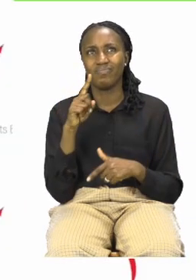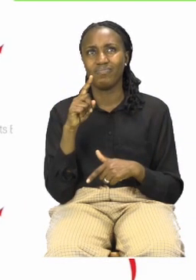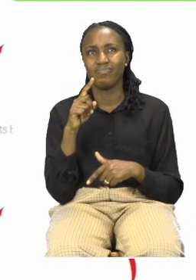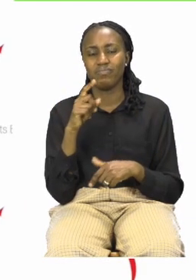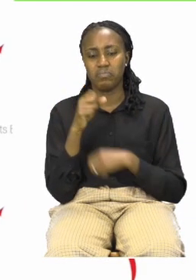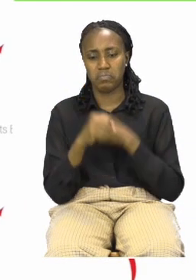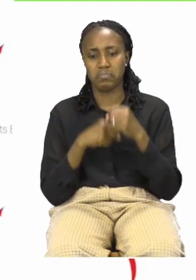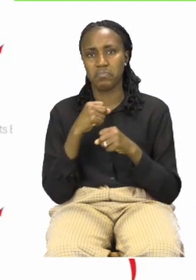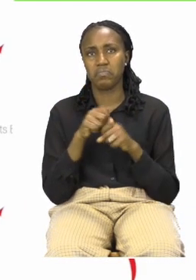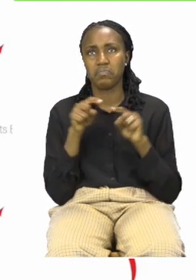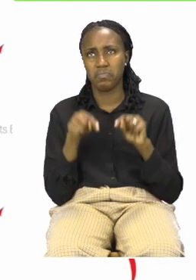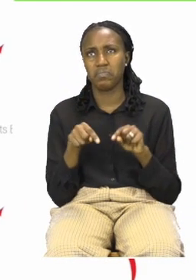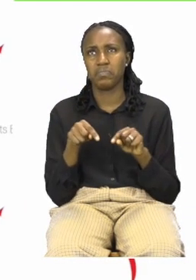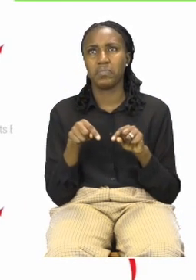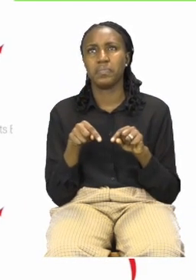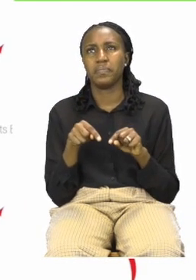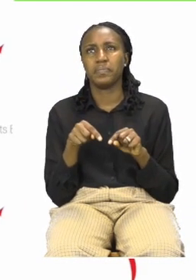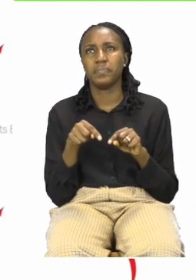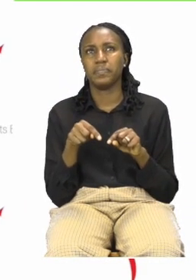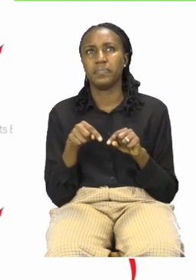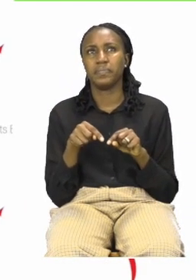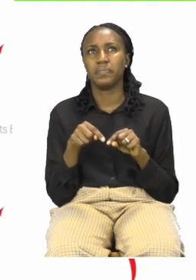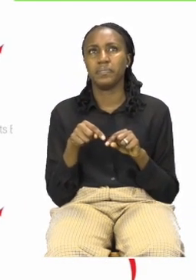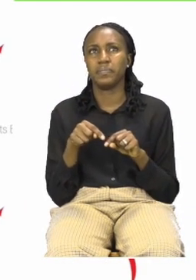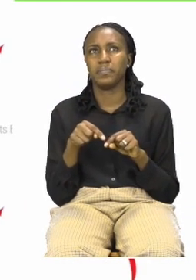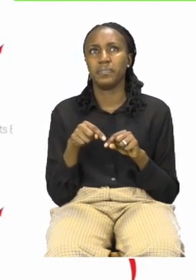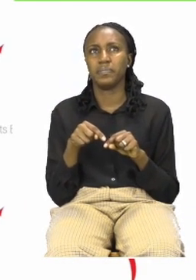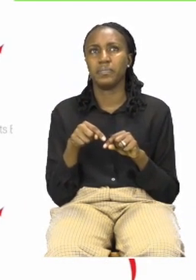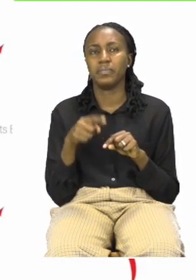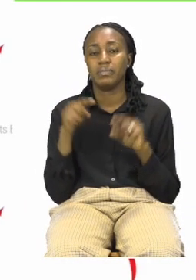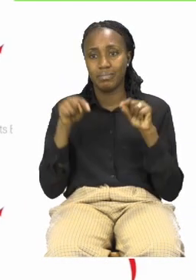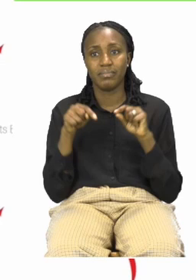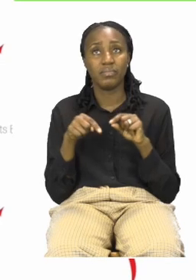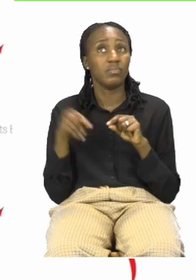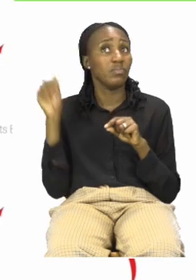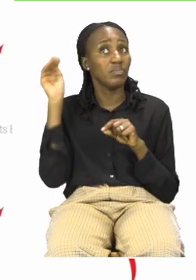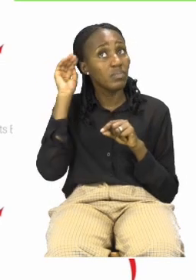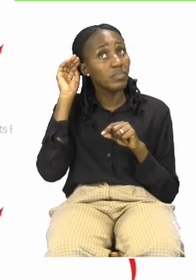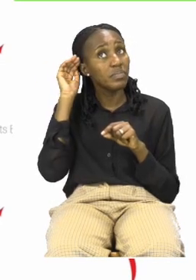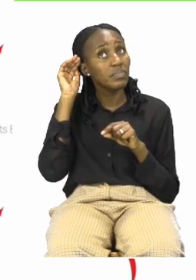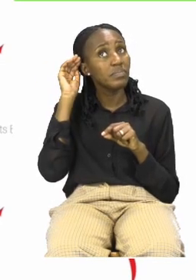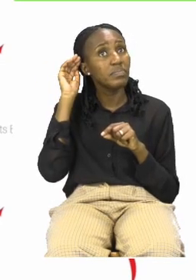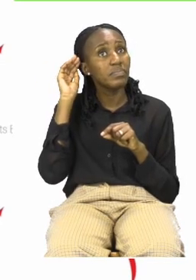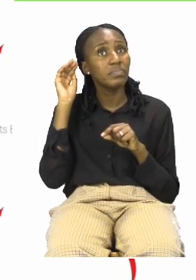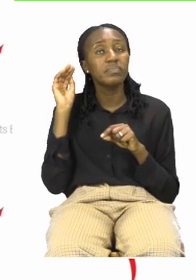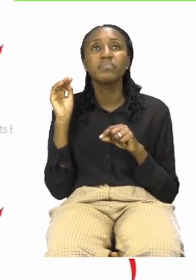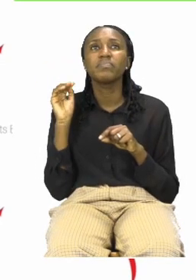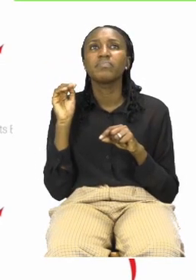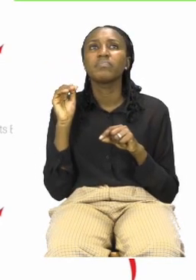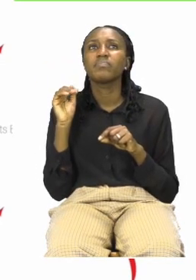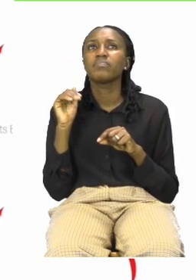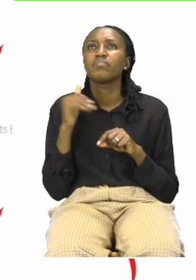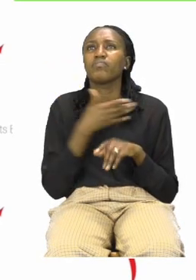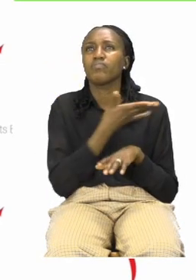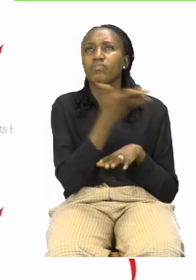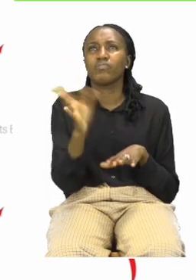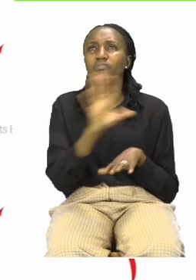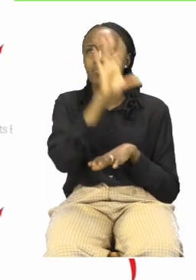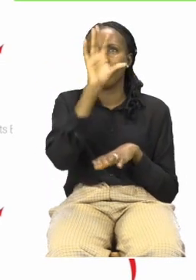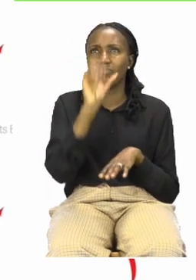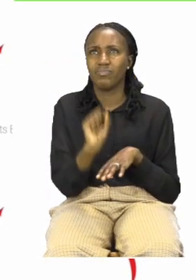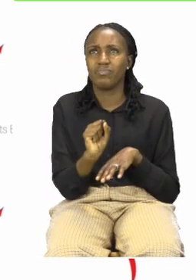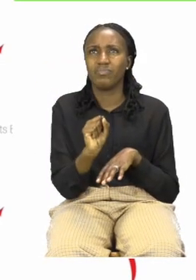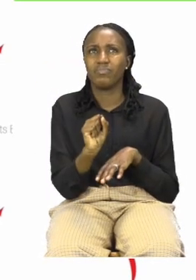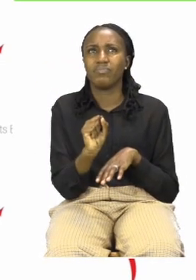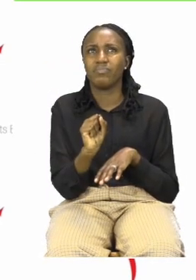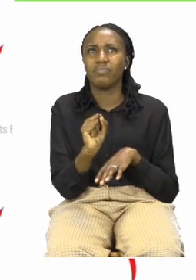year. But we have just been notified that the All Africas will